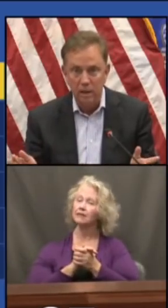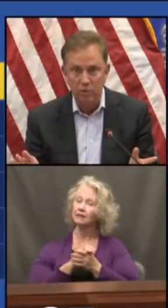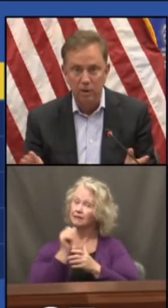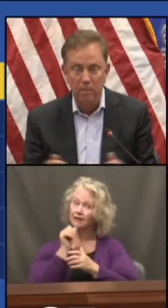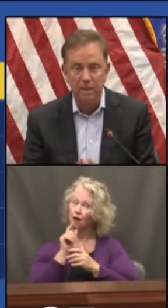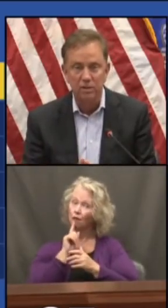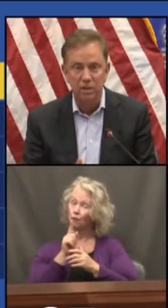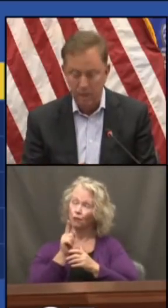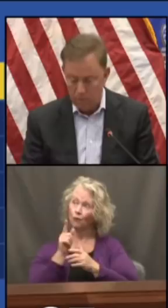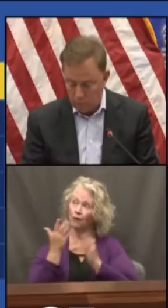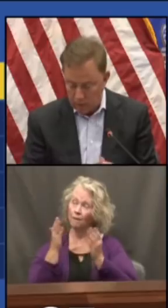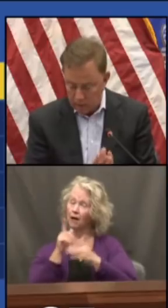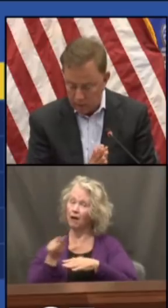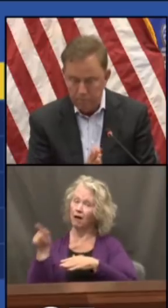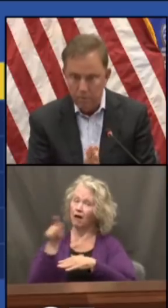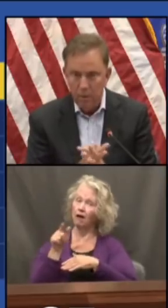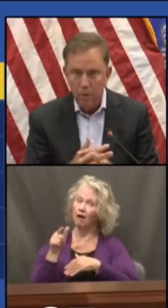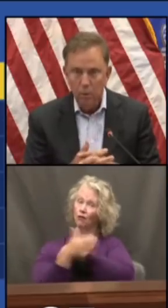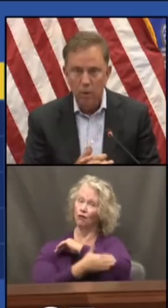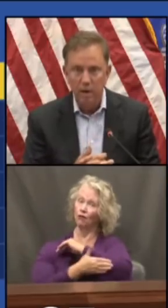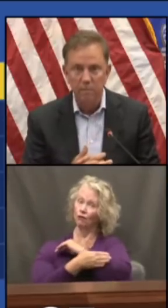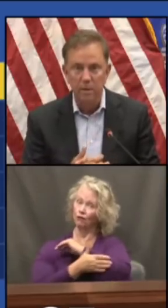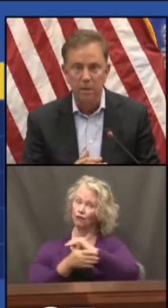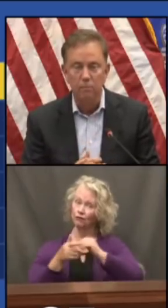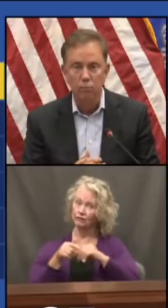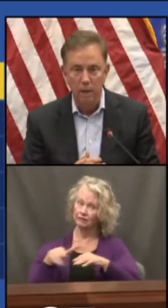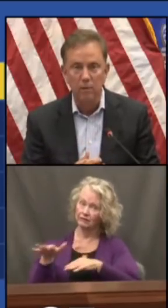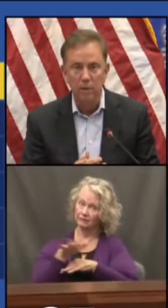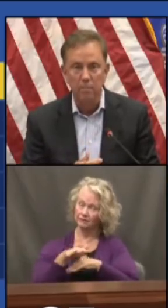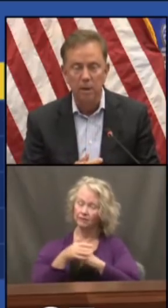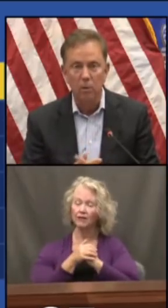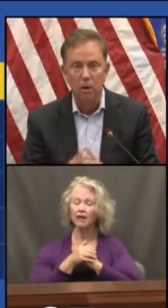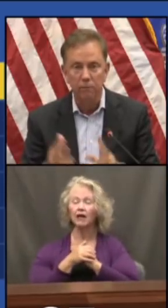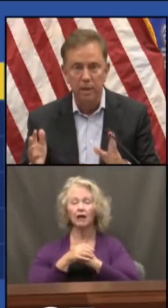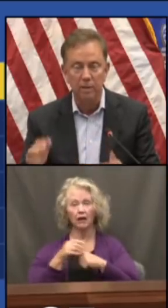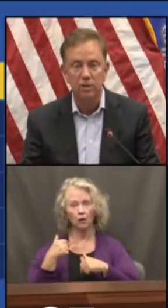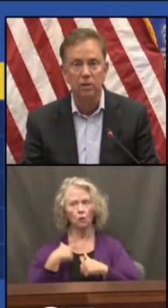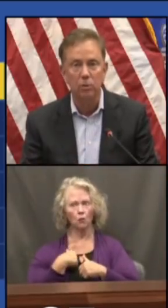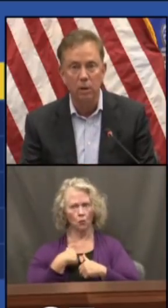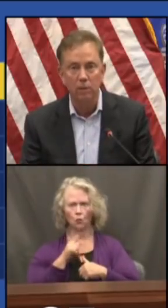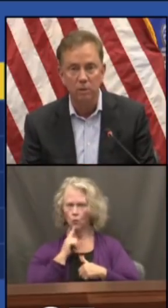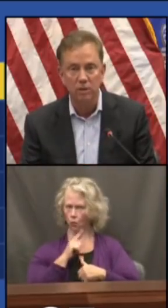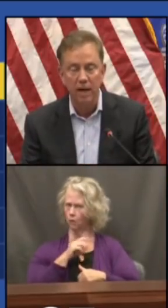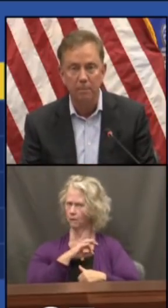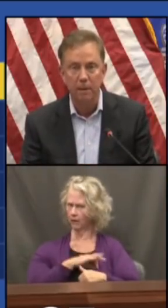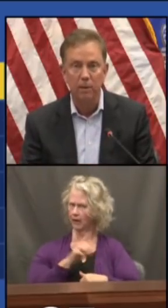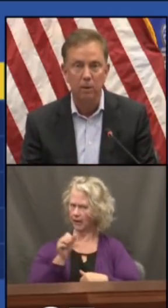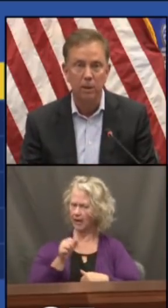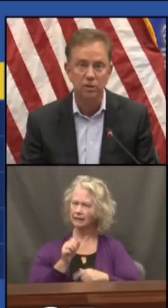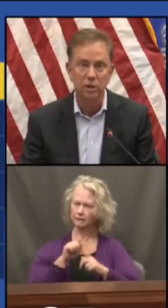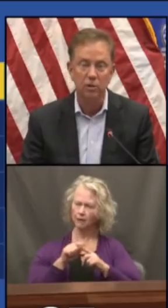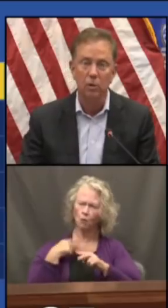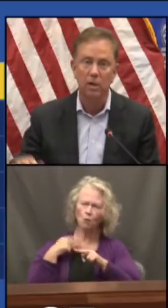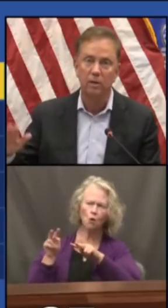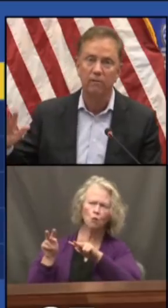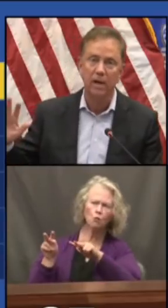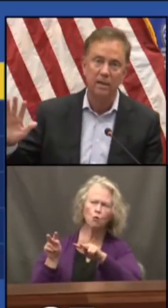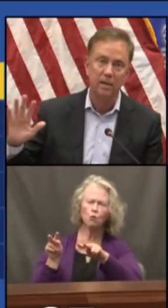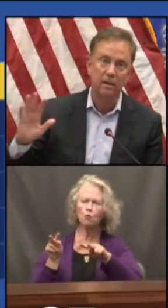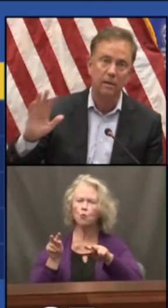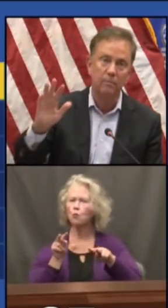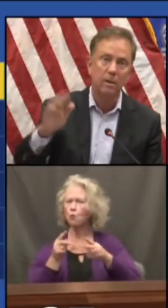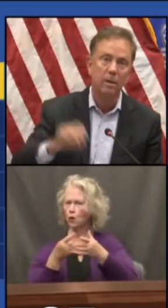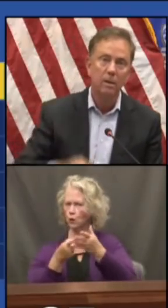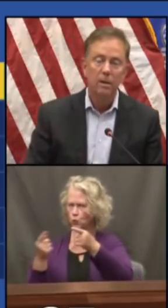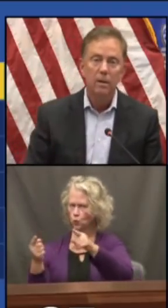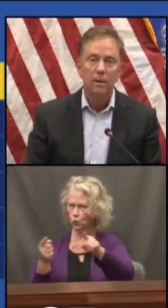around the country, I might say. While we've been relatively better off, we continue to look at what's happening. We continue to look at the fact